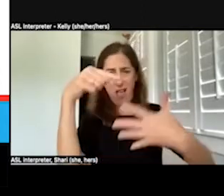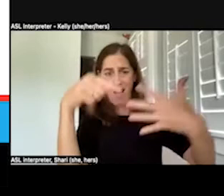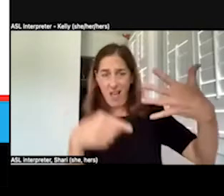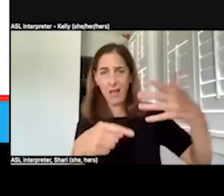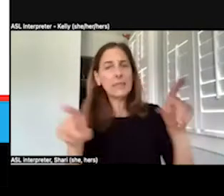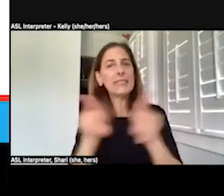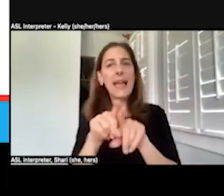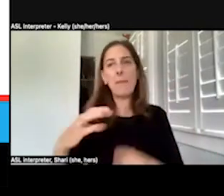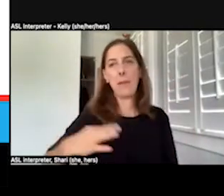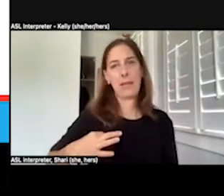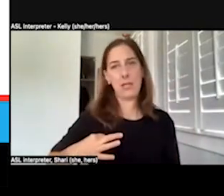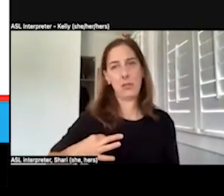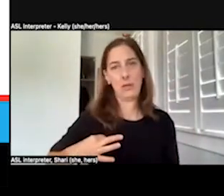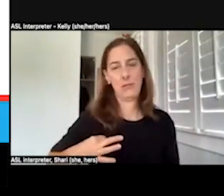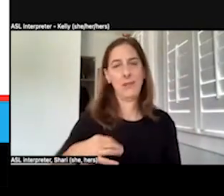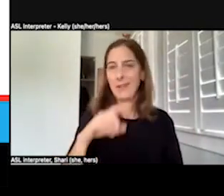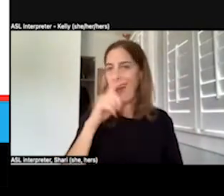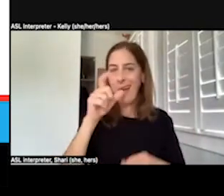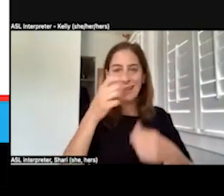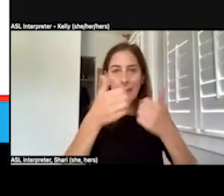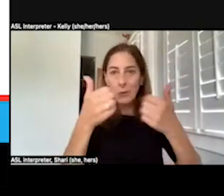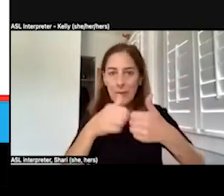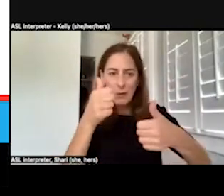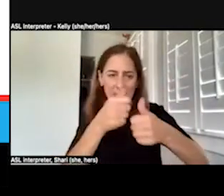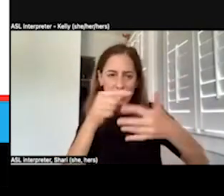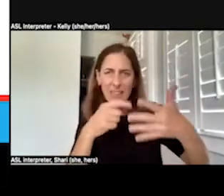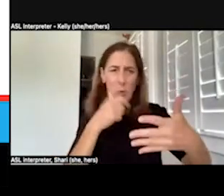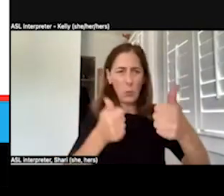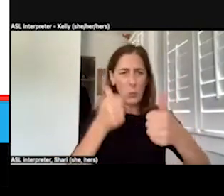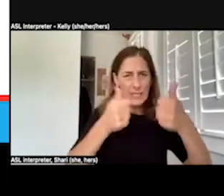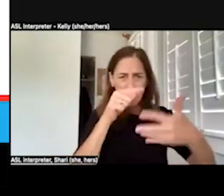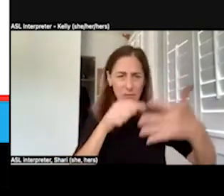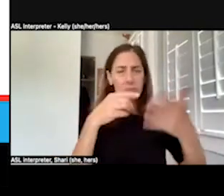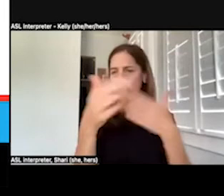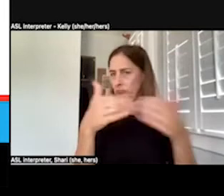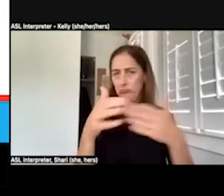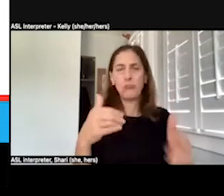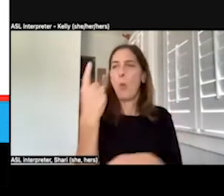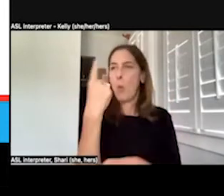would qualify for. The application can do that for you.